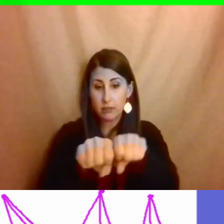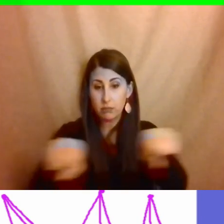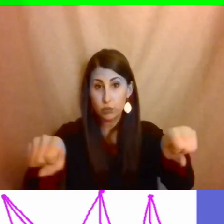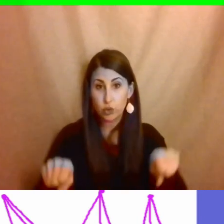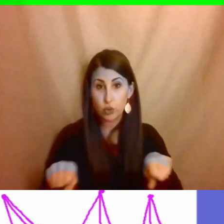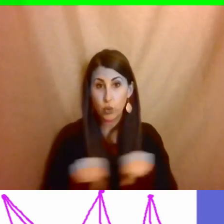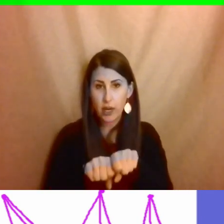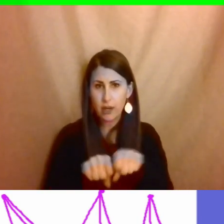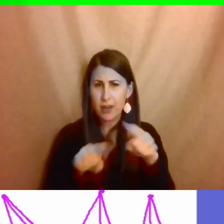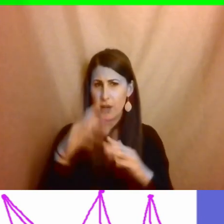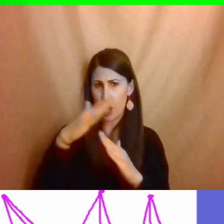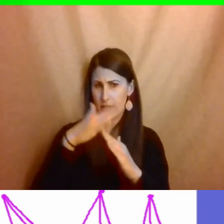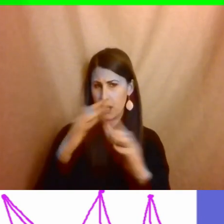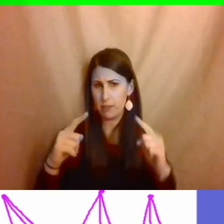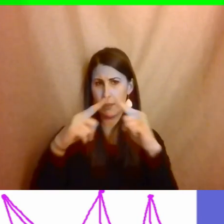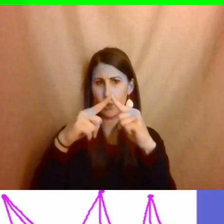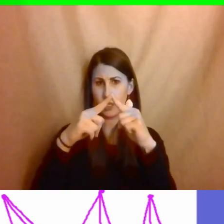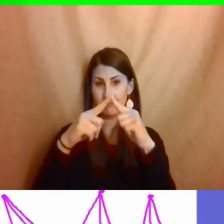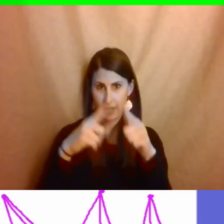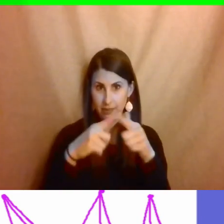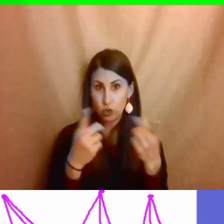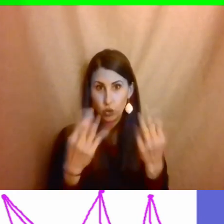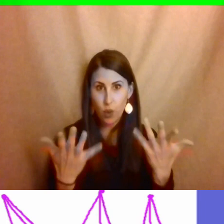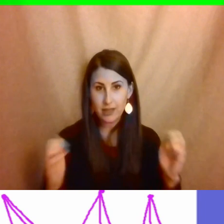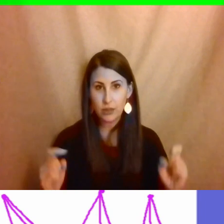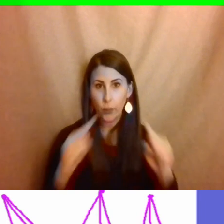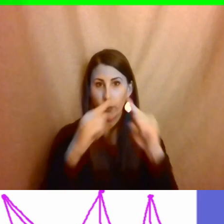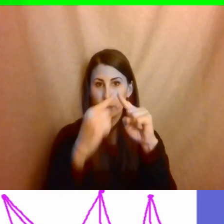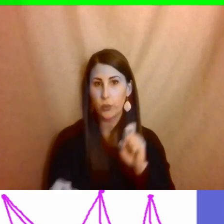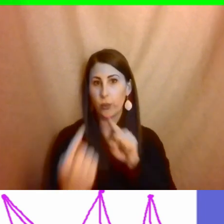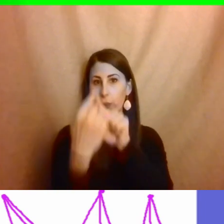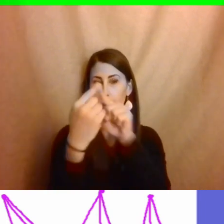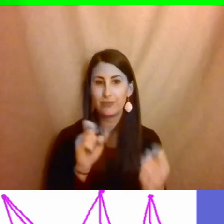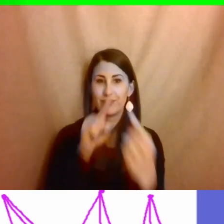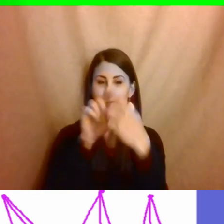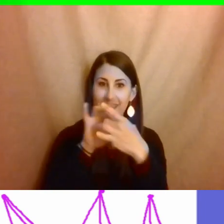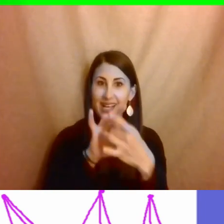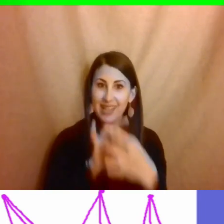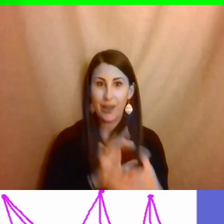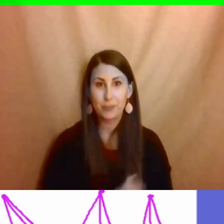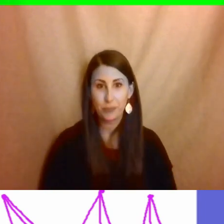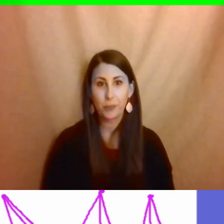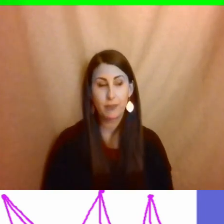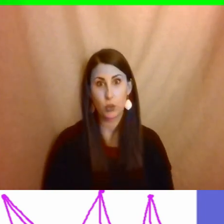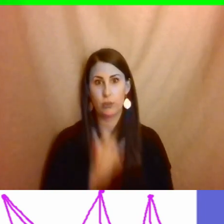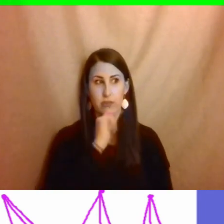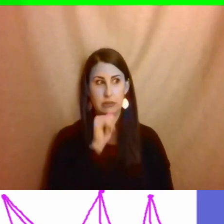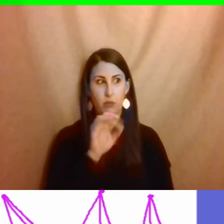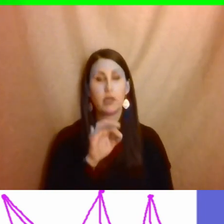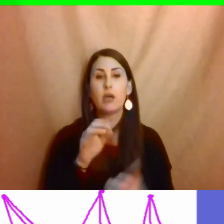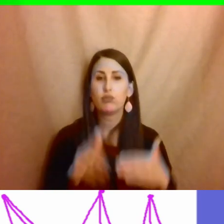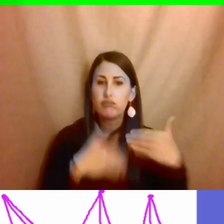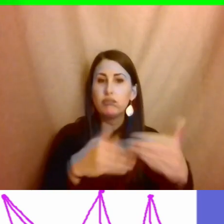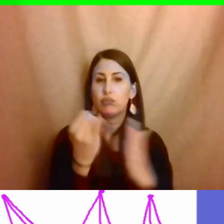pyramid. It has to have a point. And then connect those. There we go. Oh, I need to connect this. All right, draw another